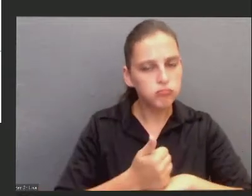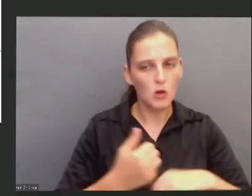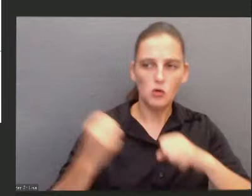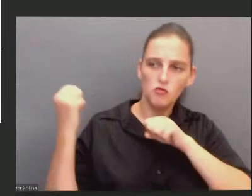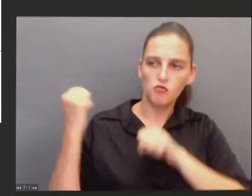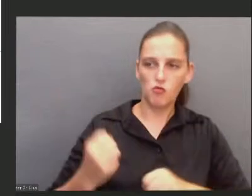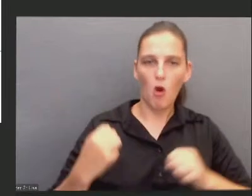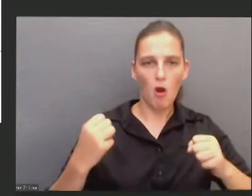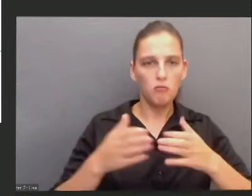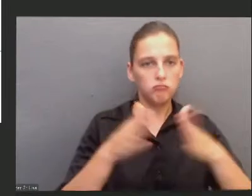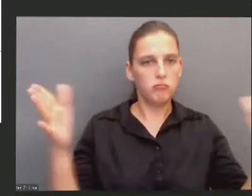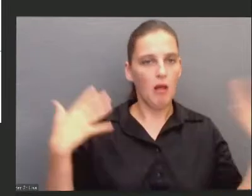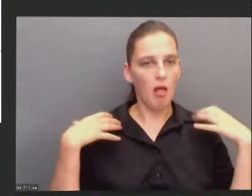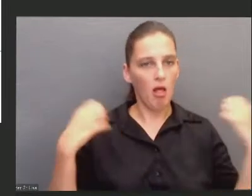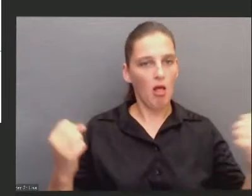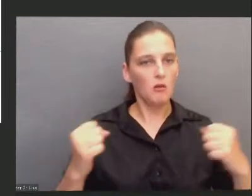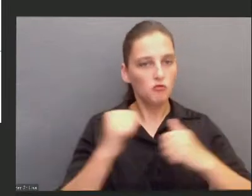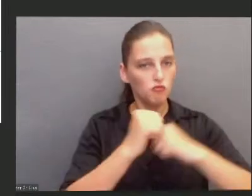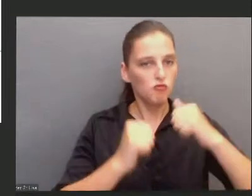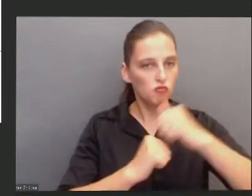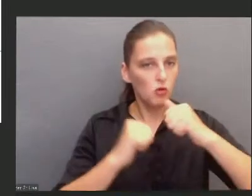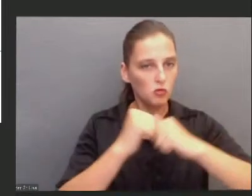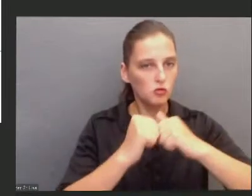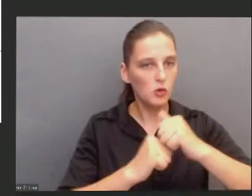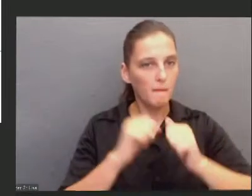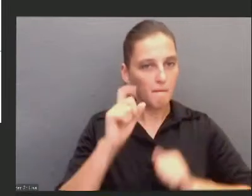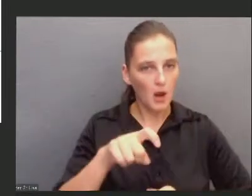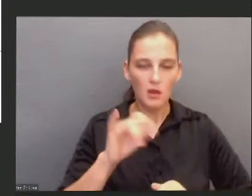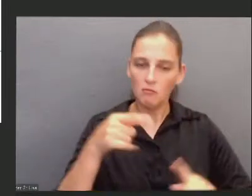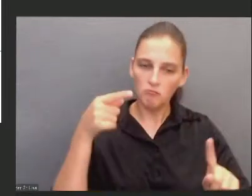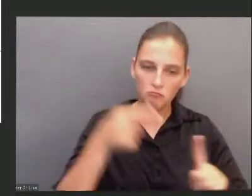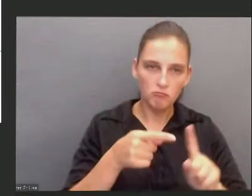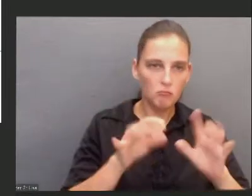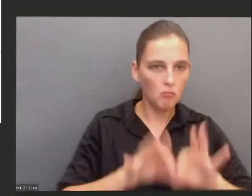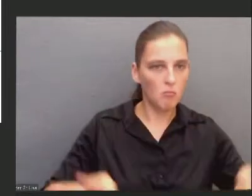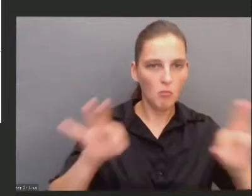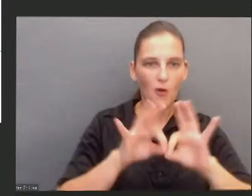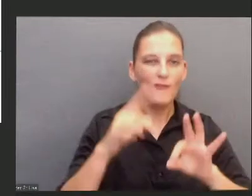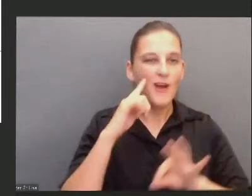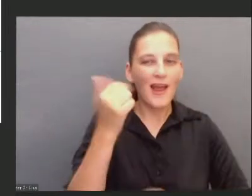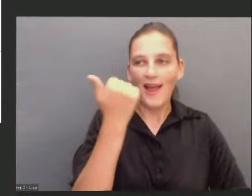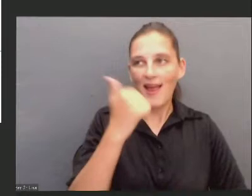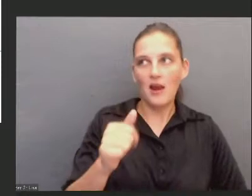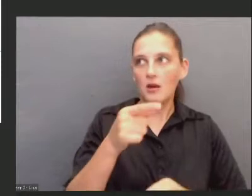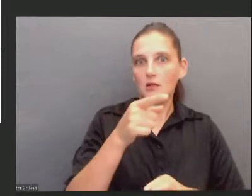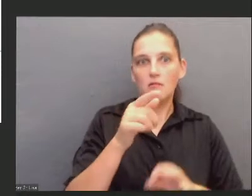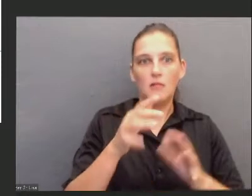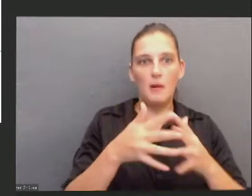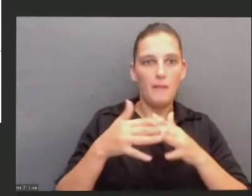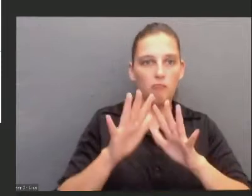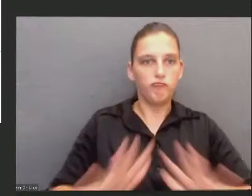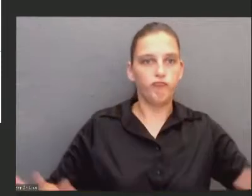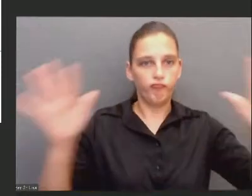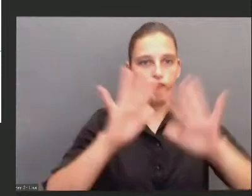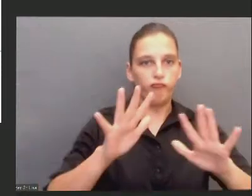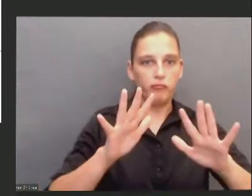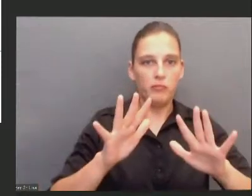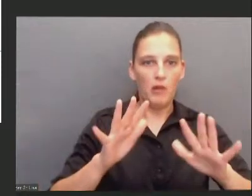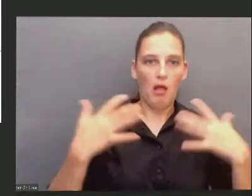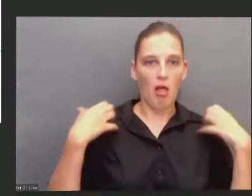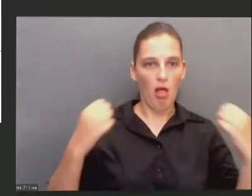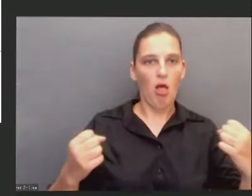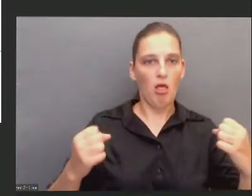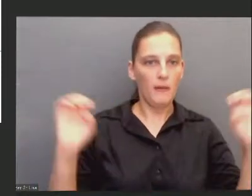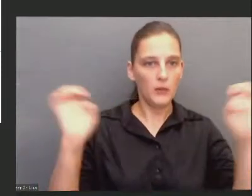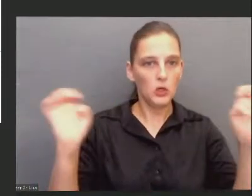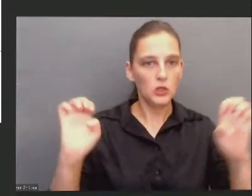key to equitable response in any national health crisis. When we fully recognize COVID as a threat to the people of this